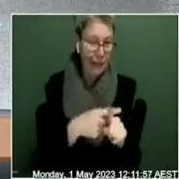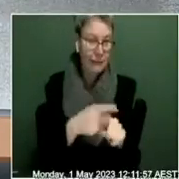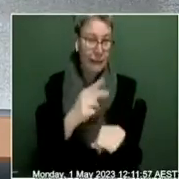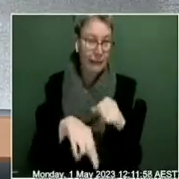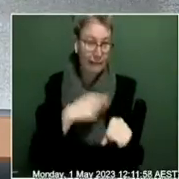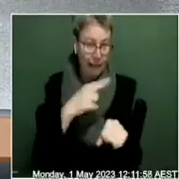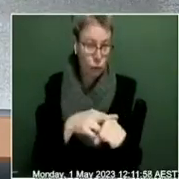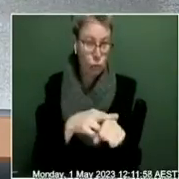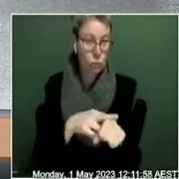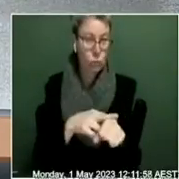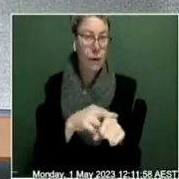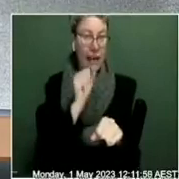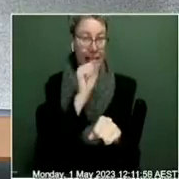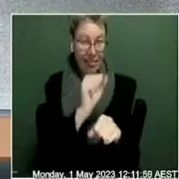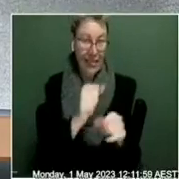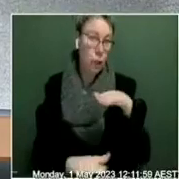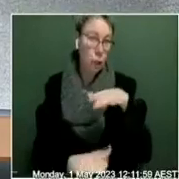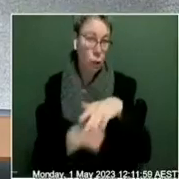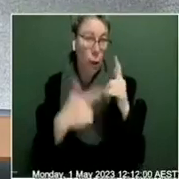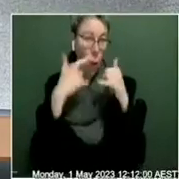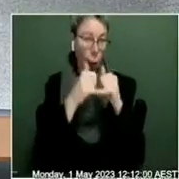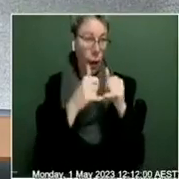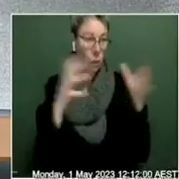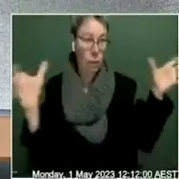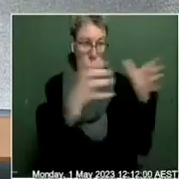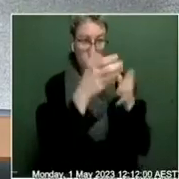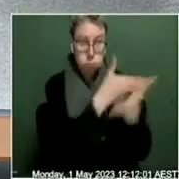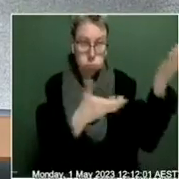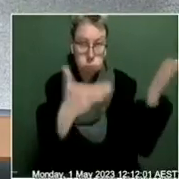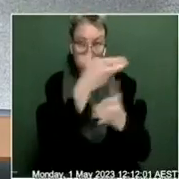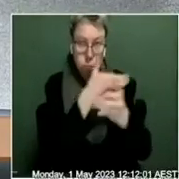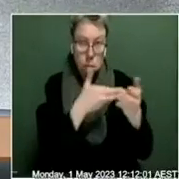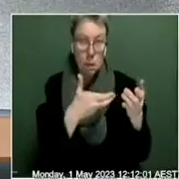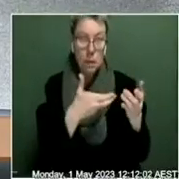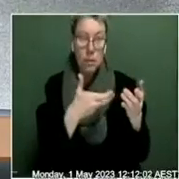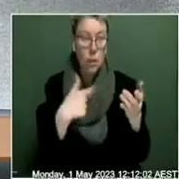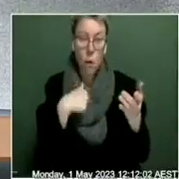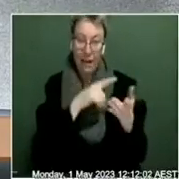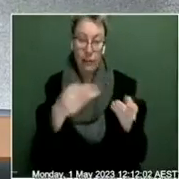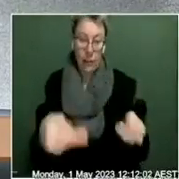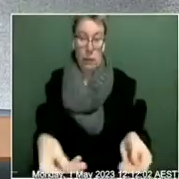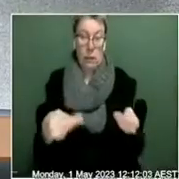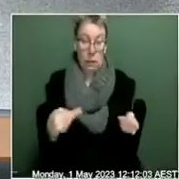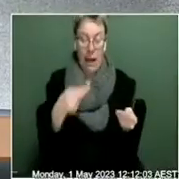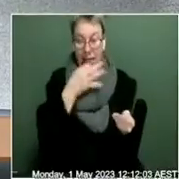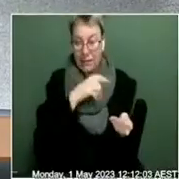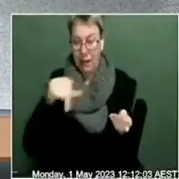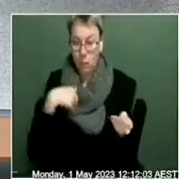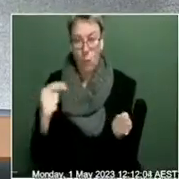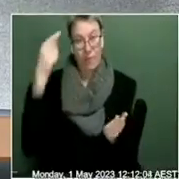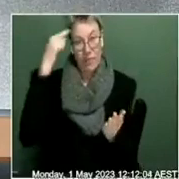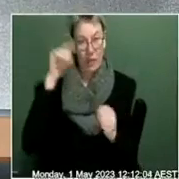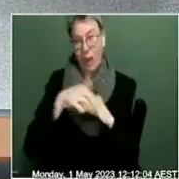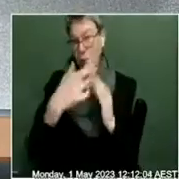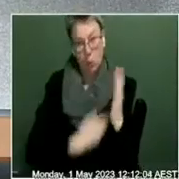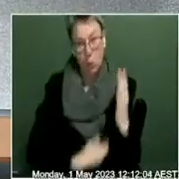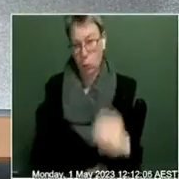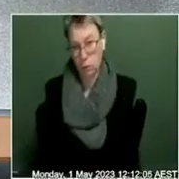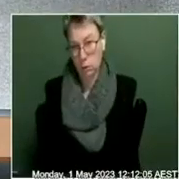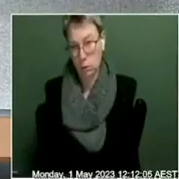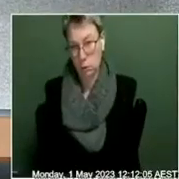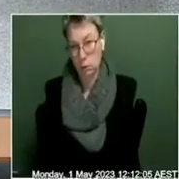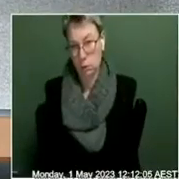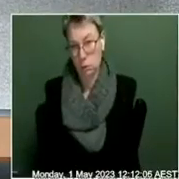Do you know why it is that your expertise, the department's